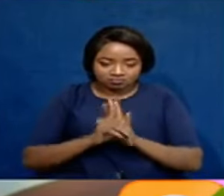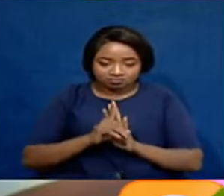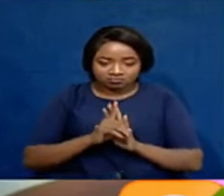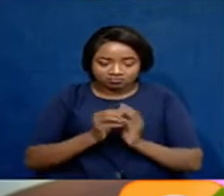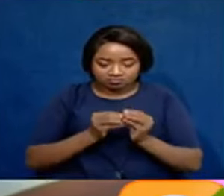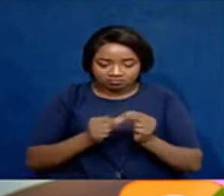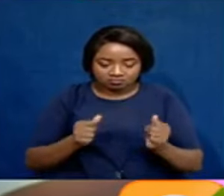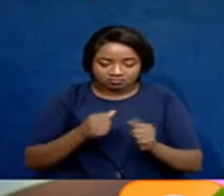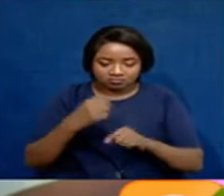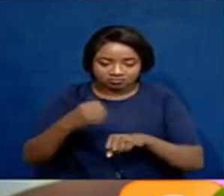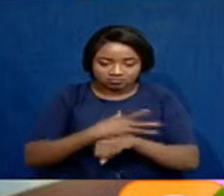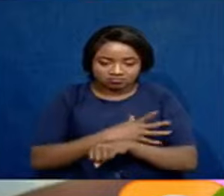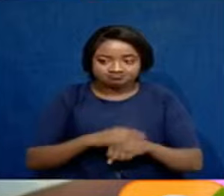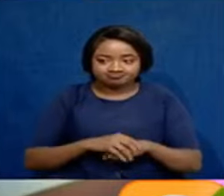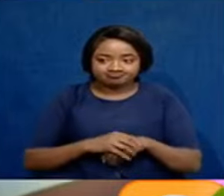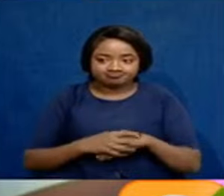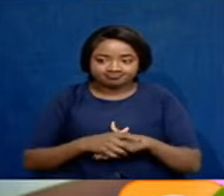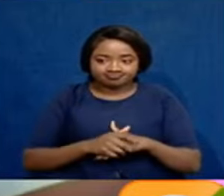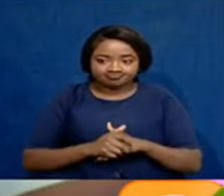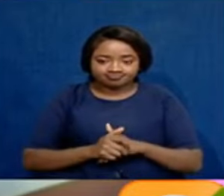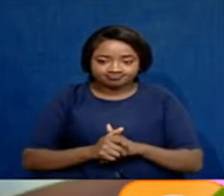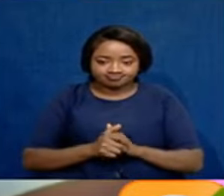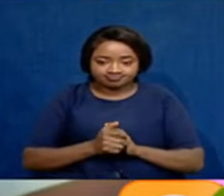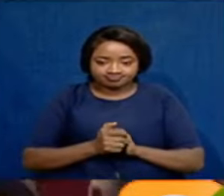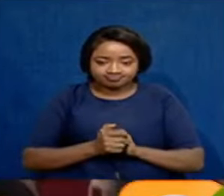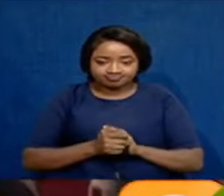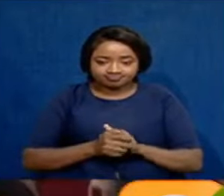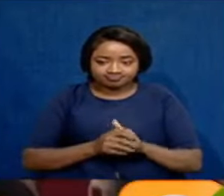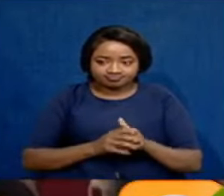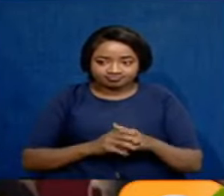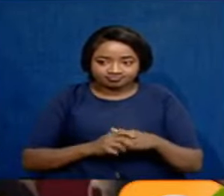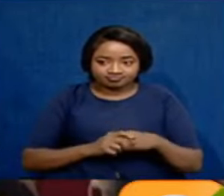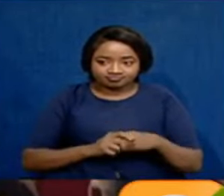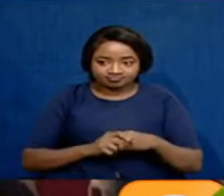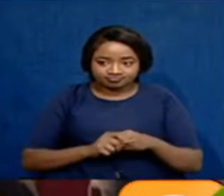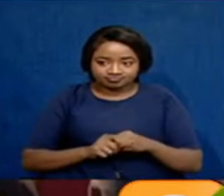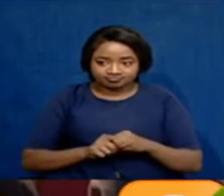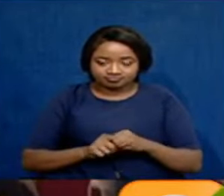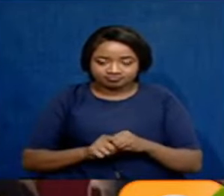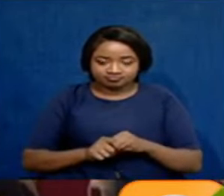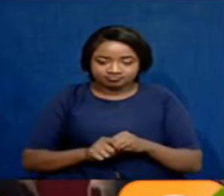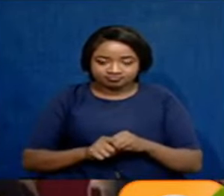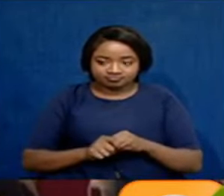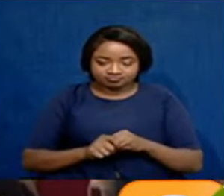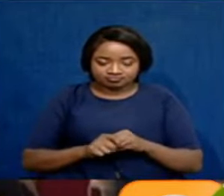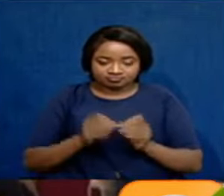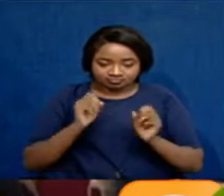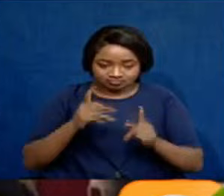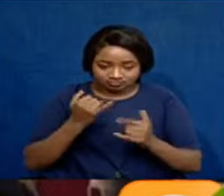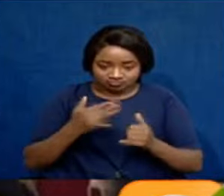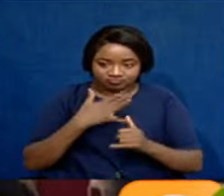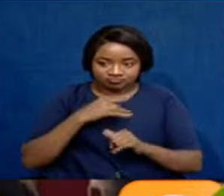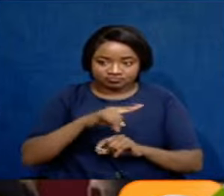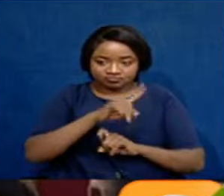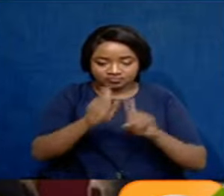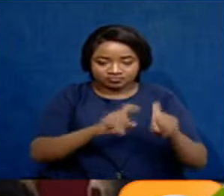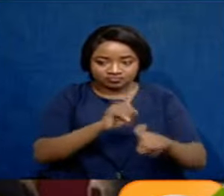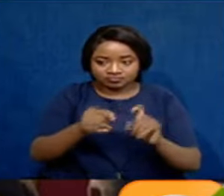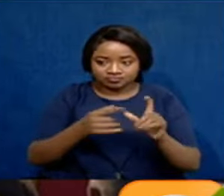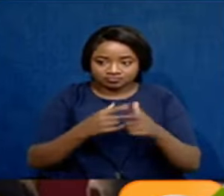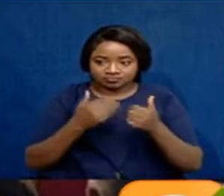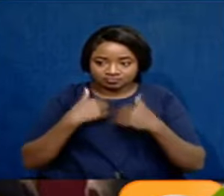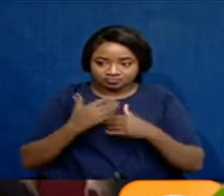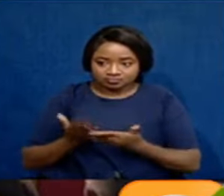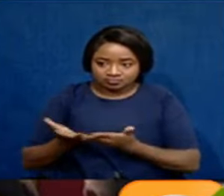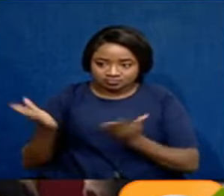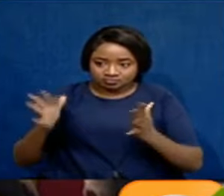in managing it. All right. So I want to just take up, you know, ask a question each of you, Phoebe and Joseph, before I open the floor to questions, so you